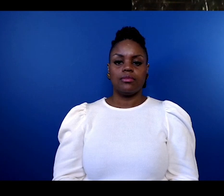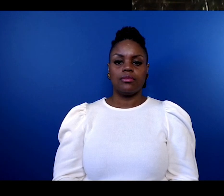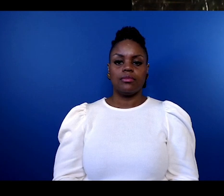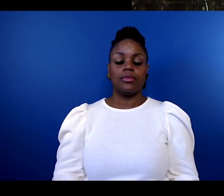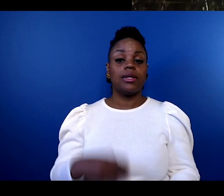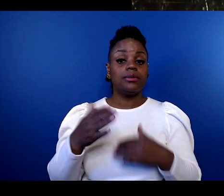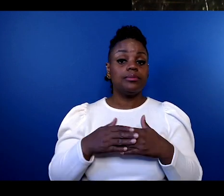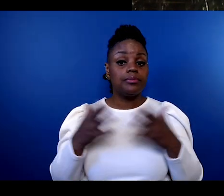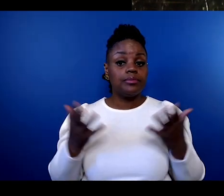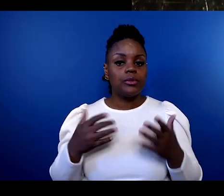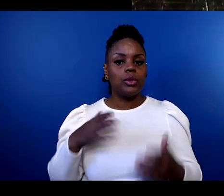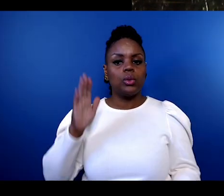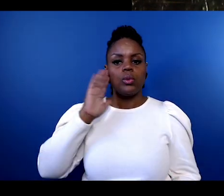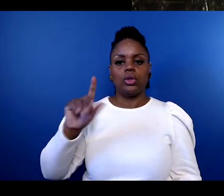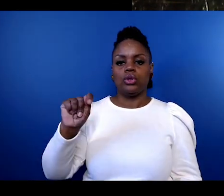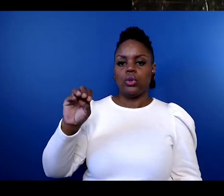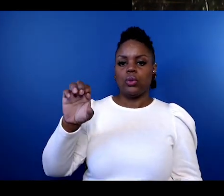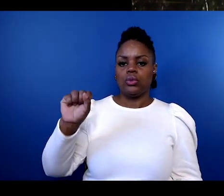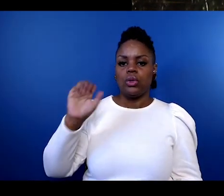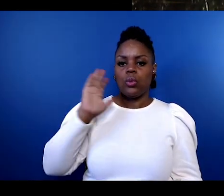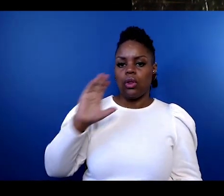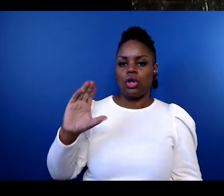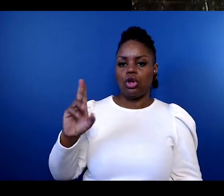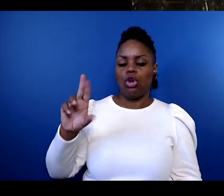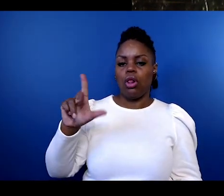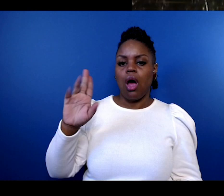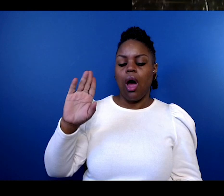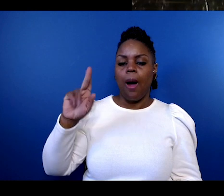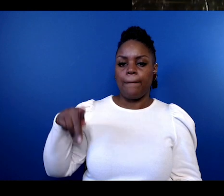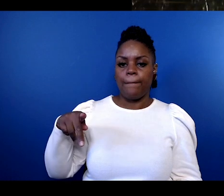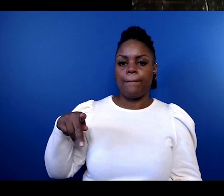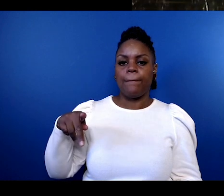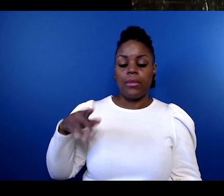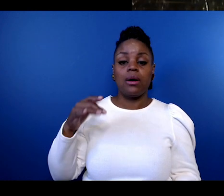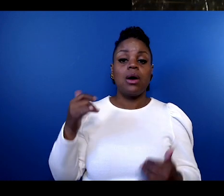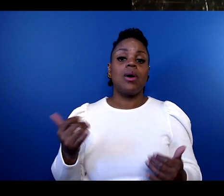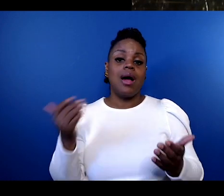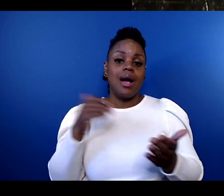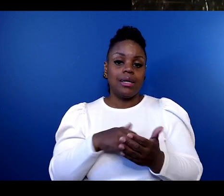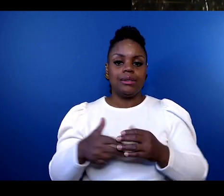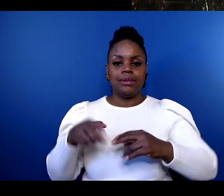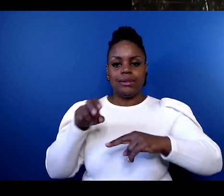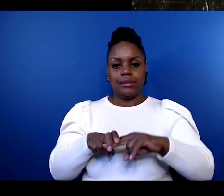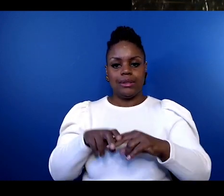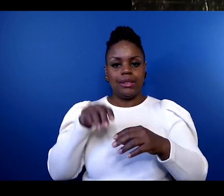focusing on the toes now. So we're just curling the toes under, leaning back into it a little bit till you feel that weight.